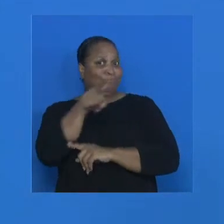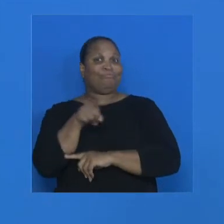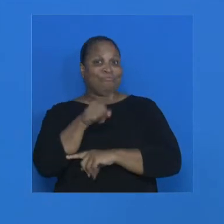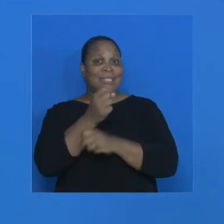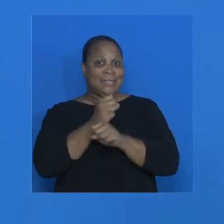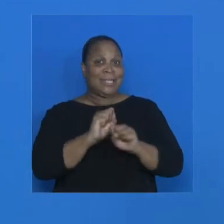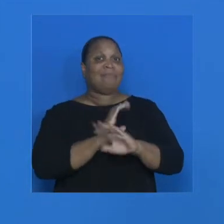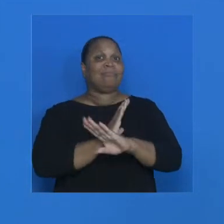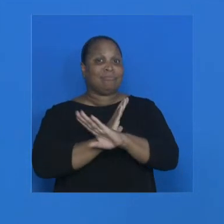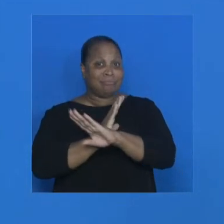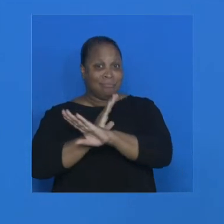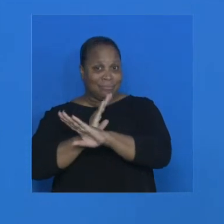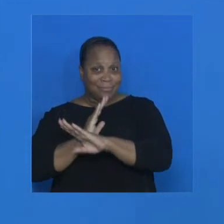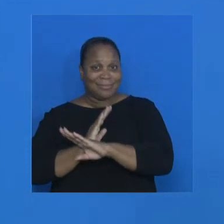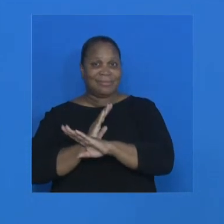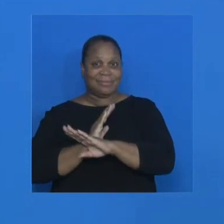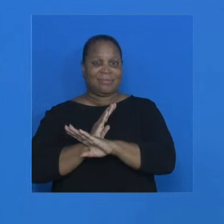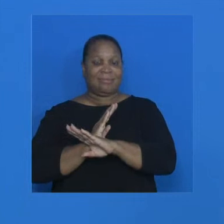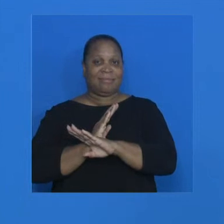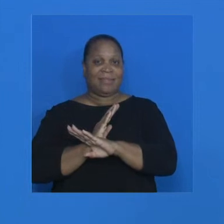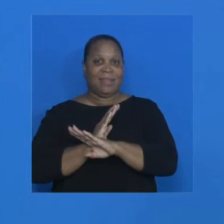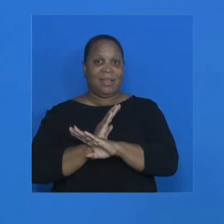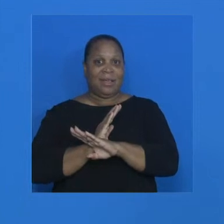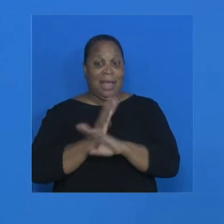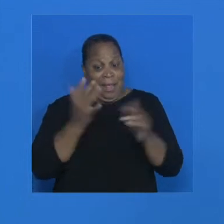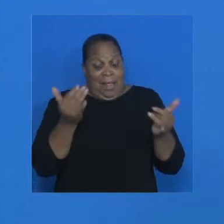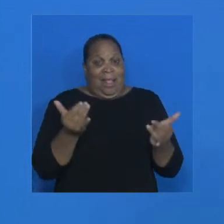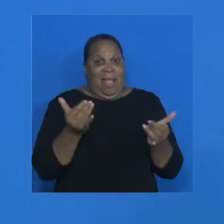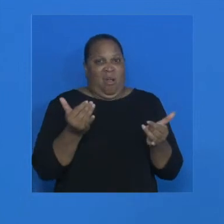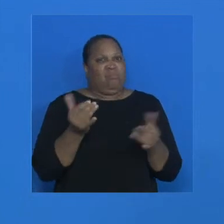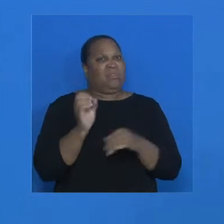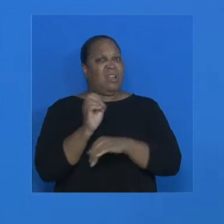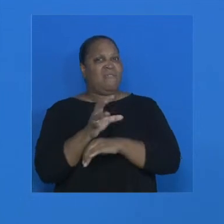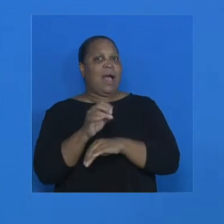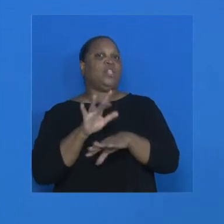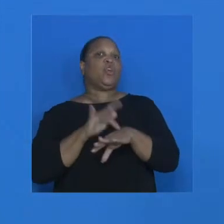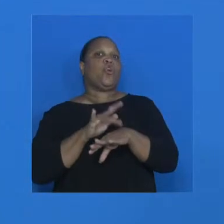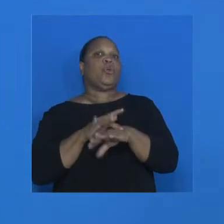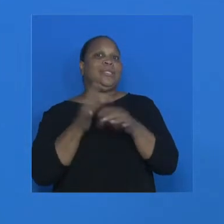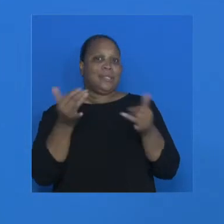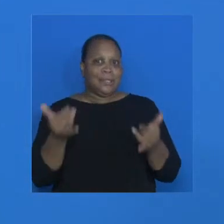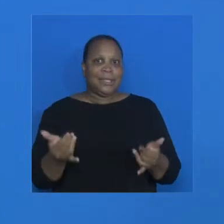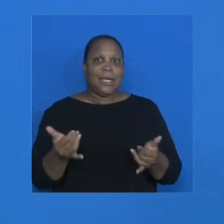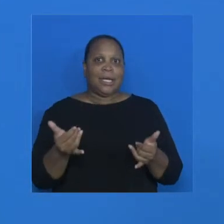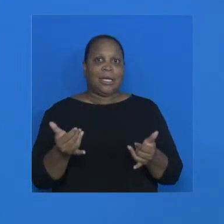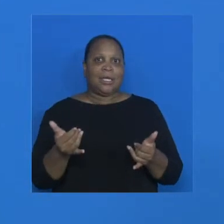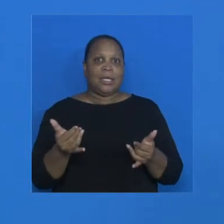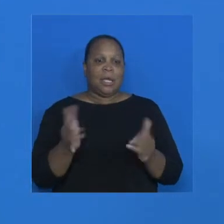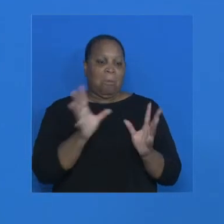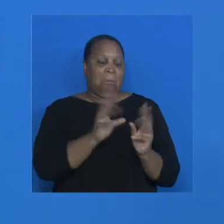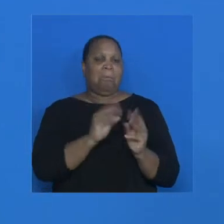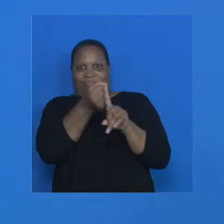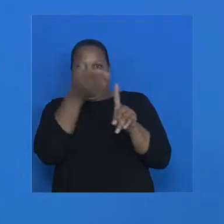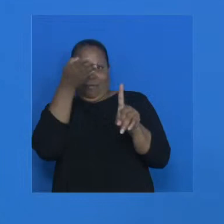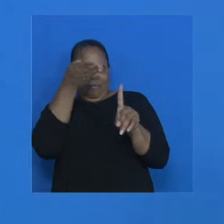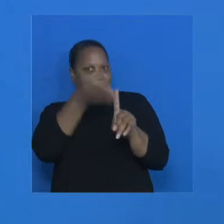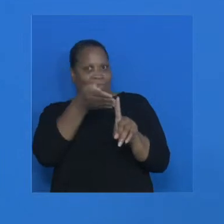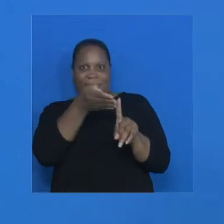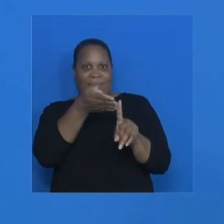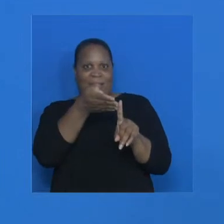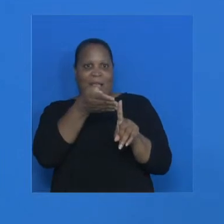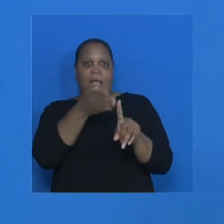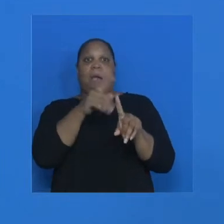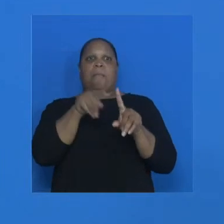and protected. With that, I can advise that earlier today, we convened an emergency measures